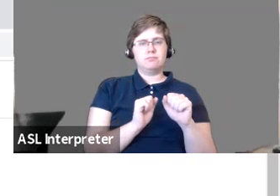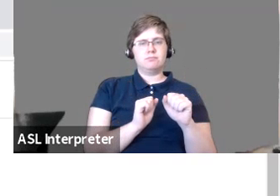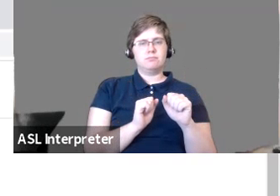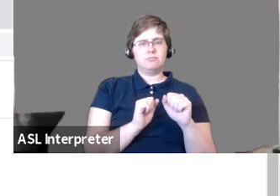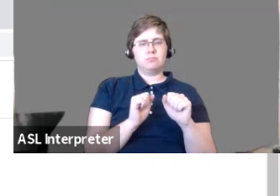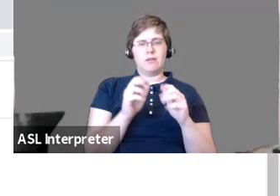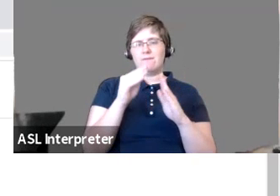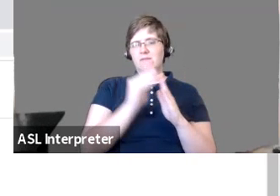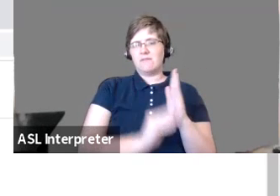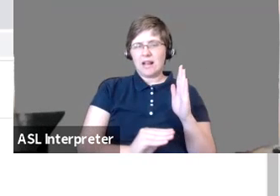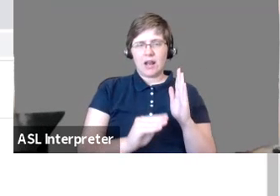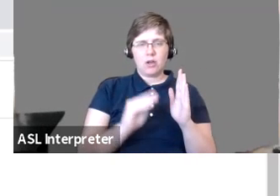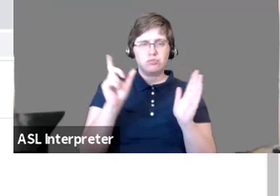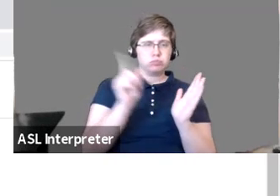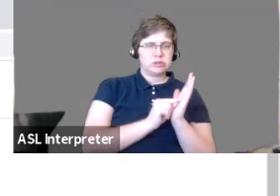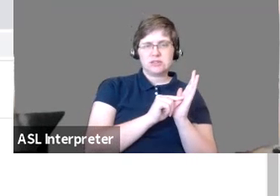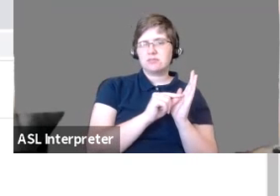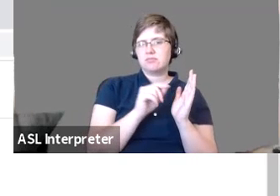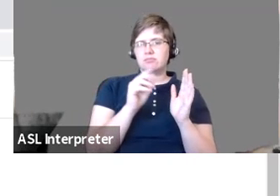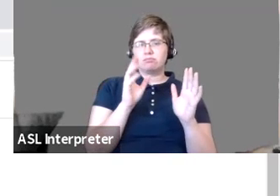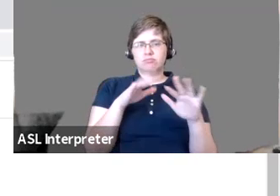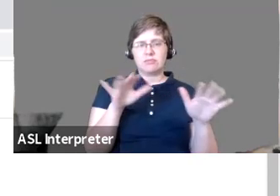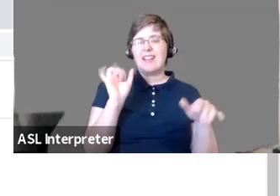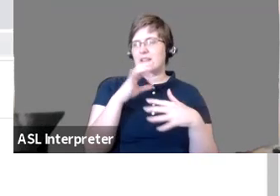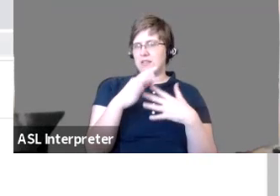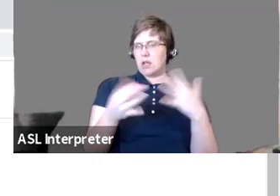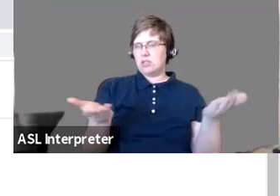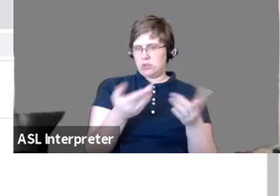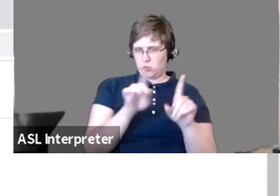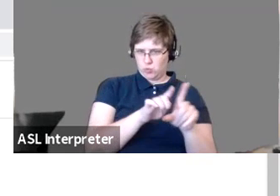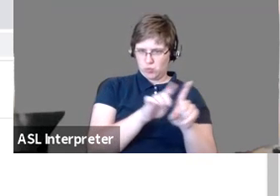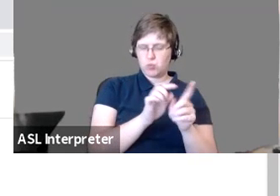Fill it out, print it out. That's an option on here.